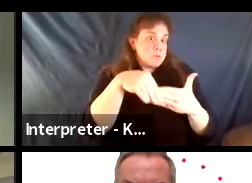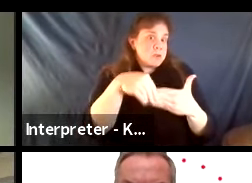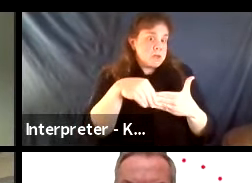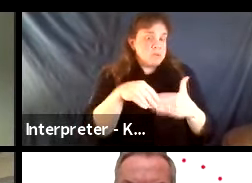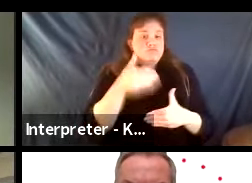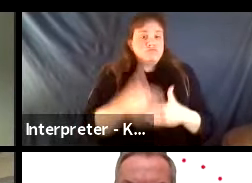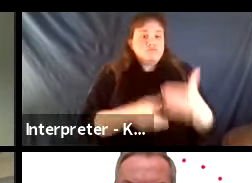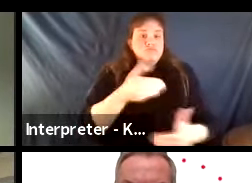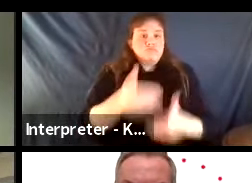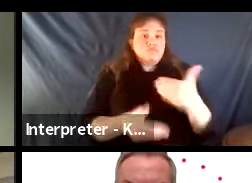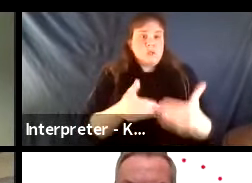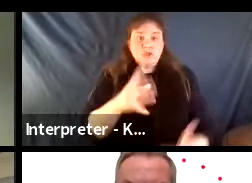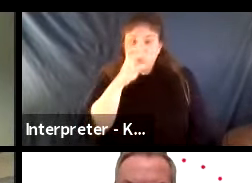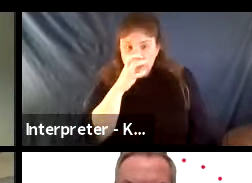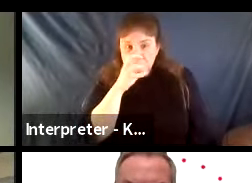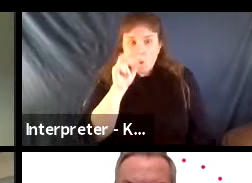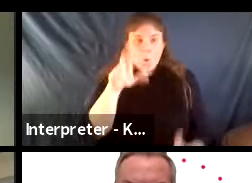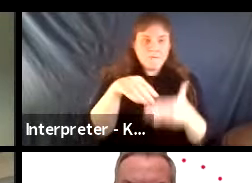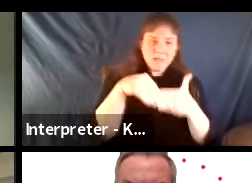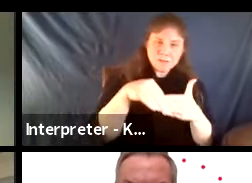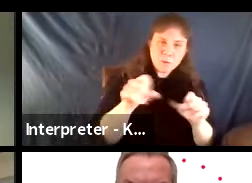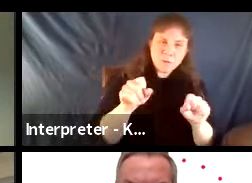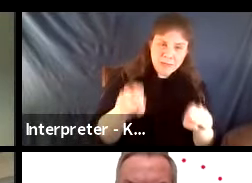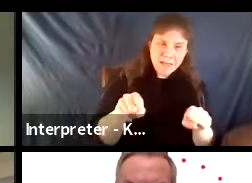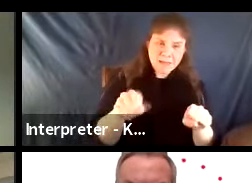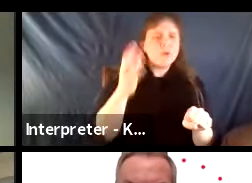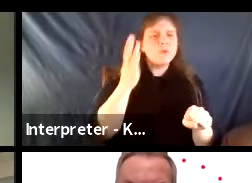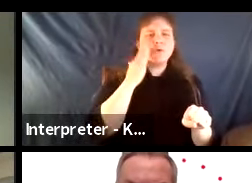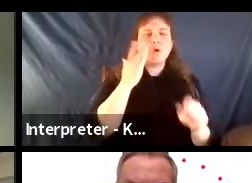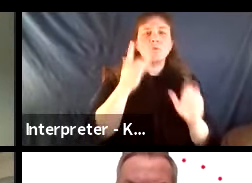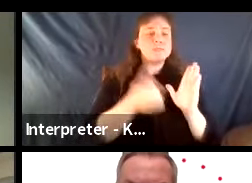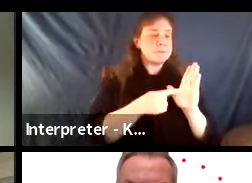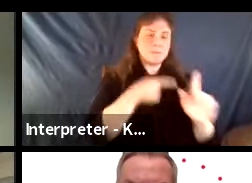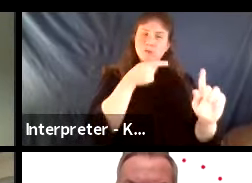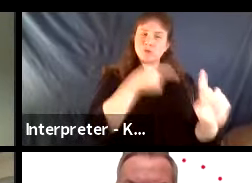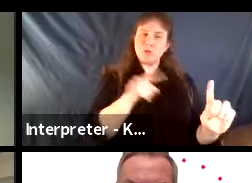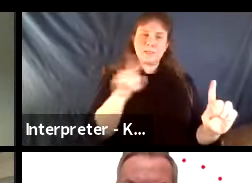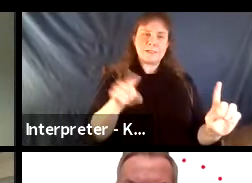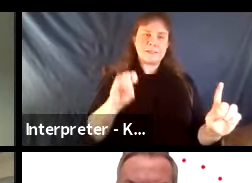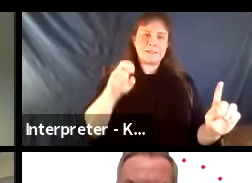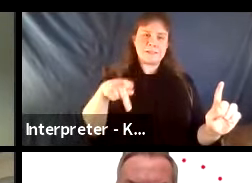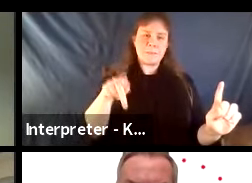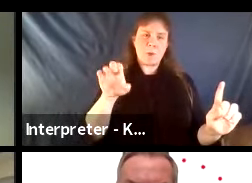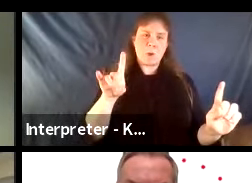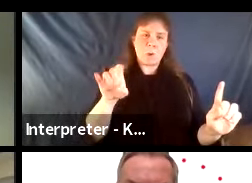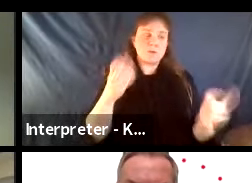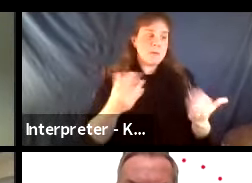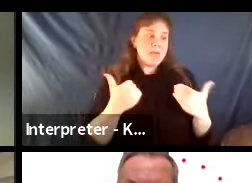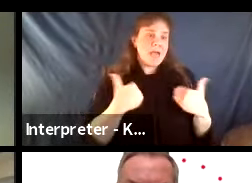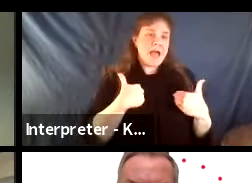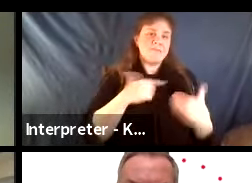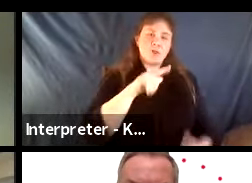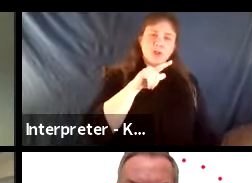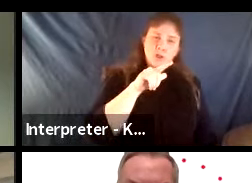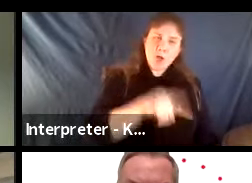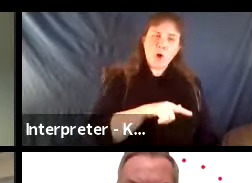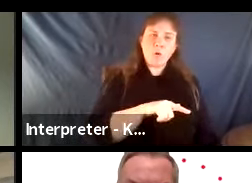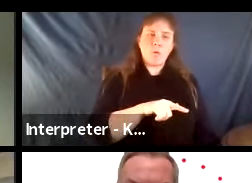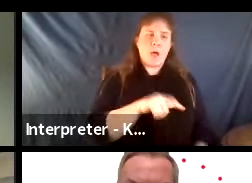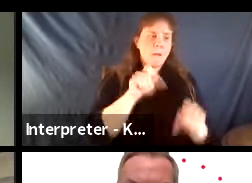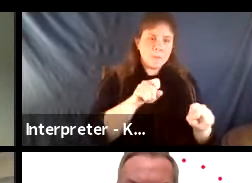of vaccination in certain zip codes? Right now the vaccination data that the state is